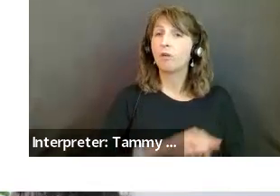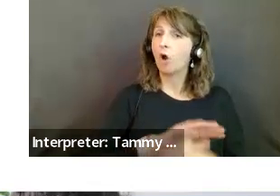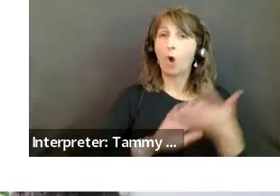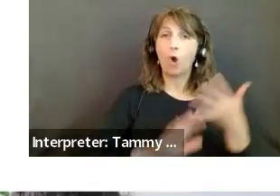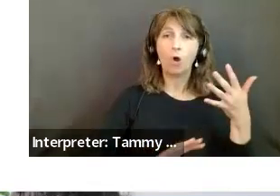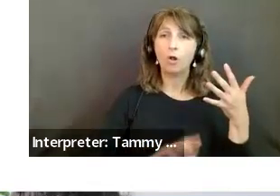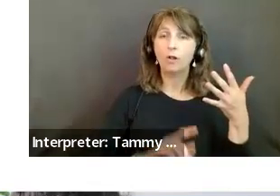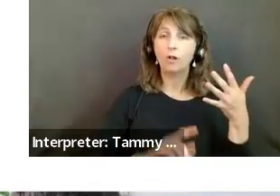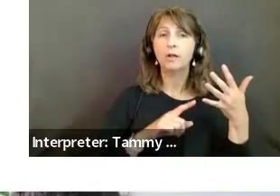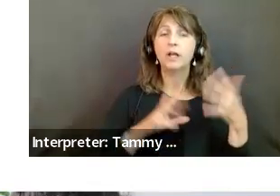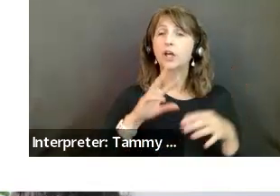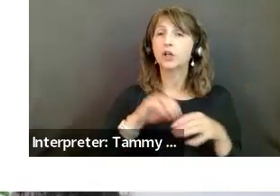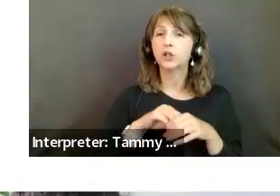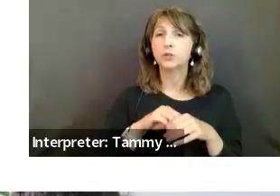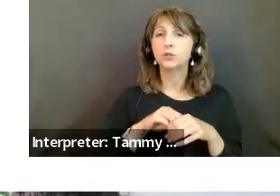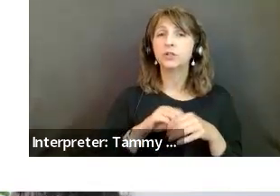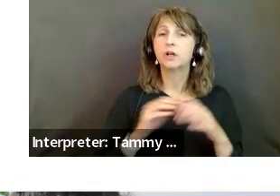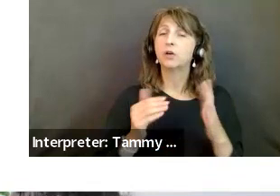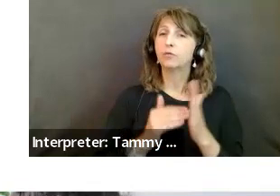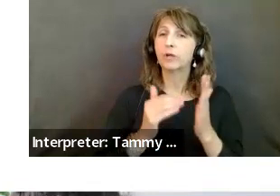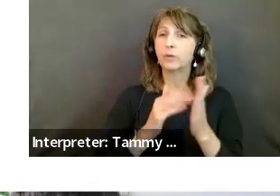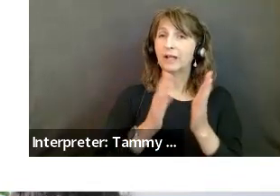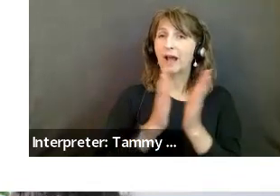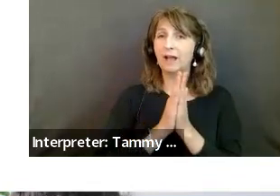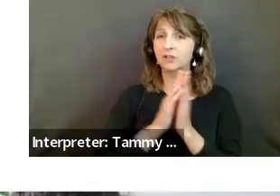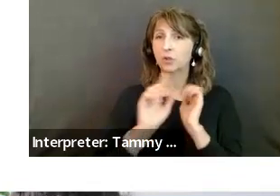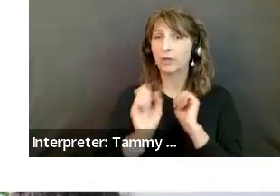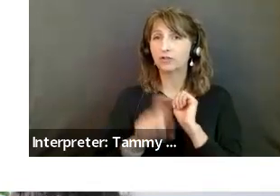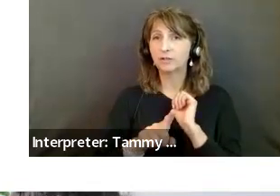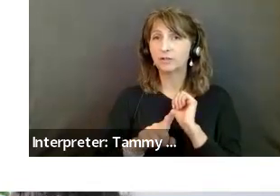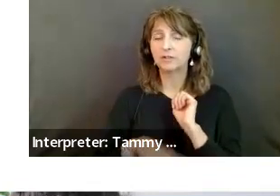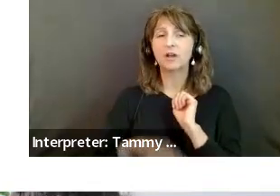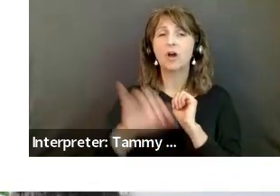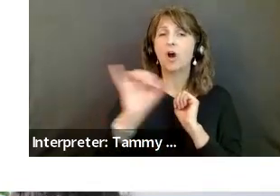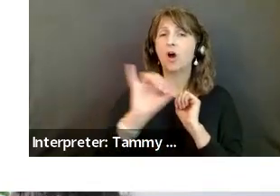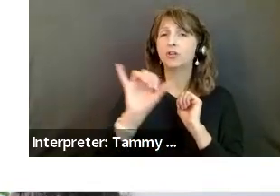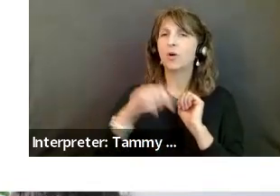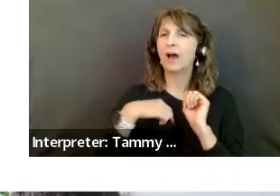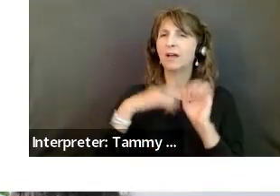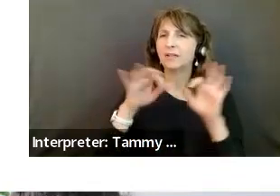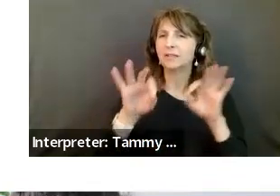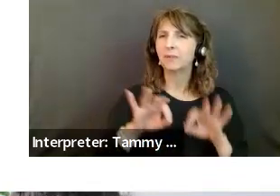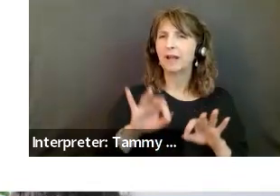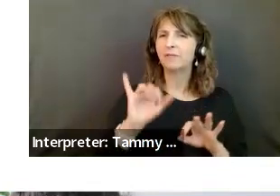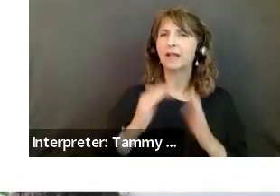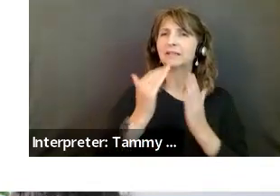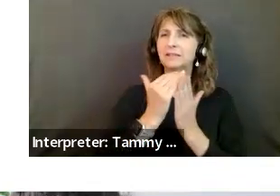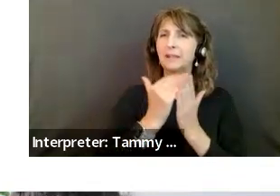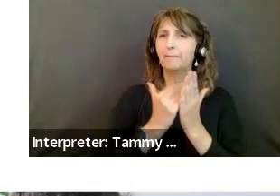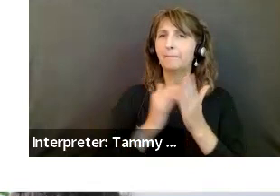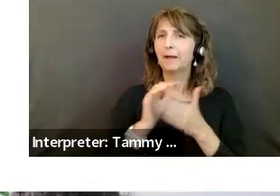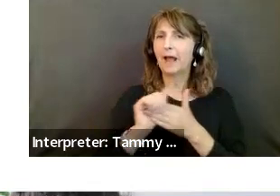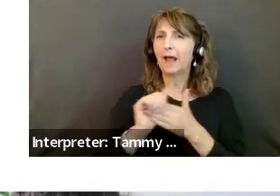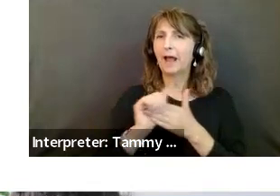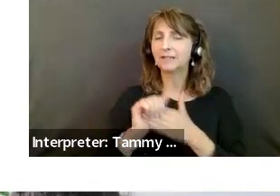see, it includes frequently asked questions, and we have the step-by-step guidance that I talked about, and then blogs